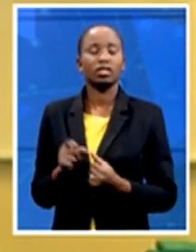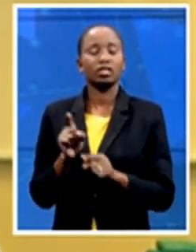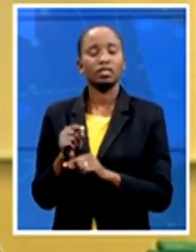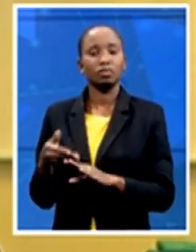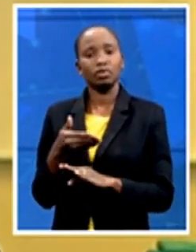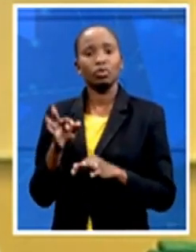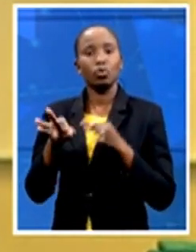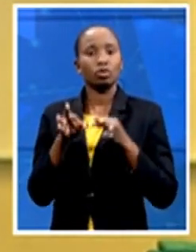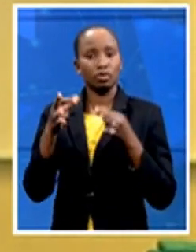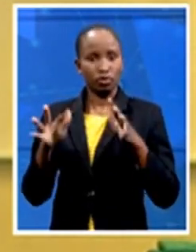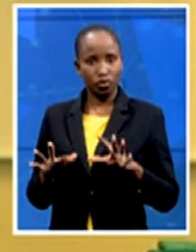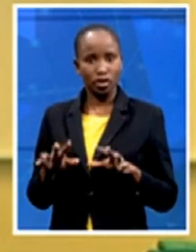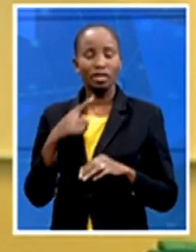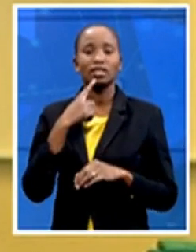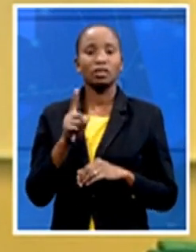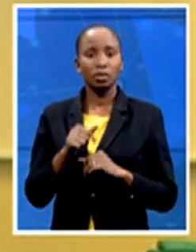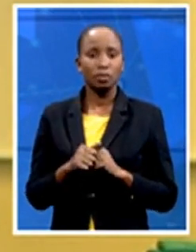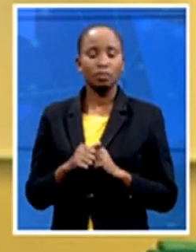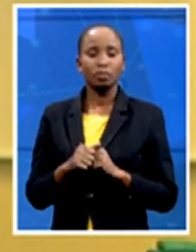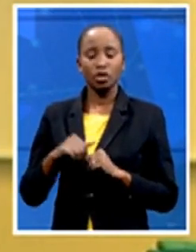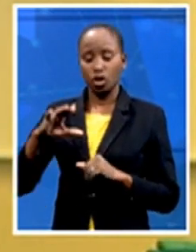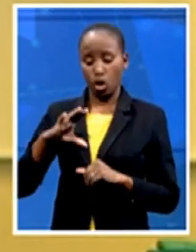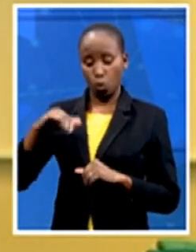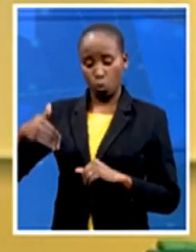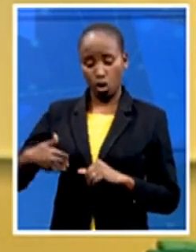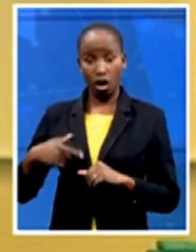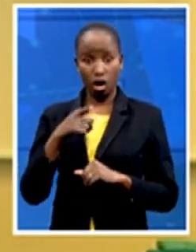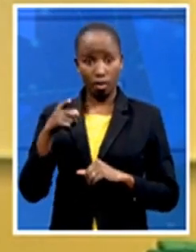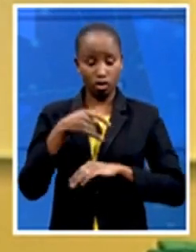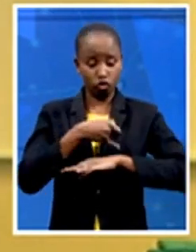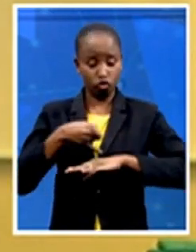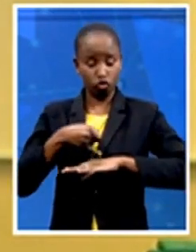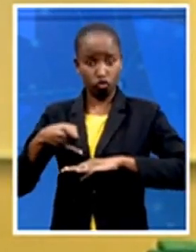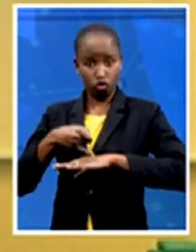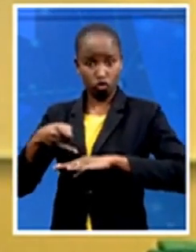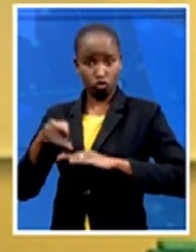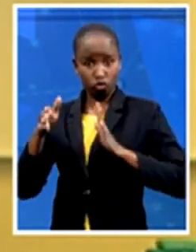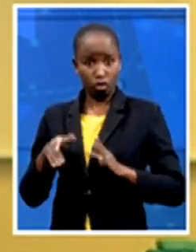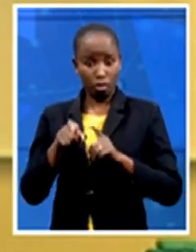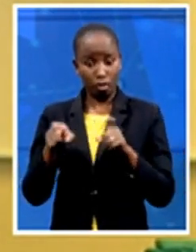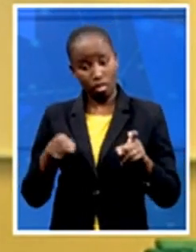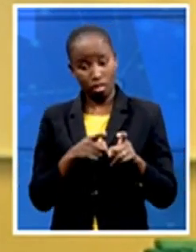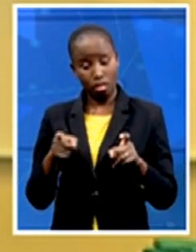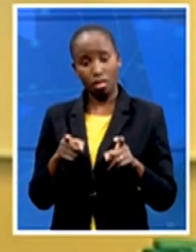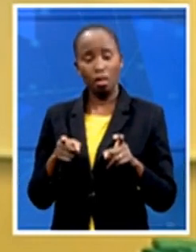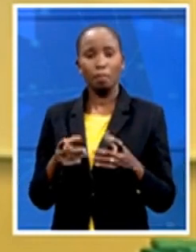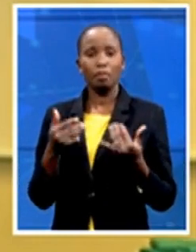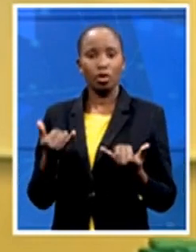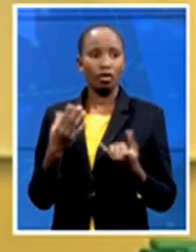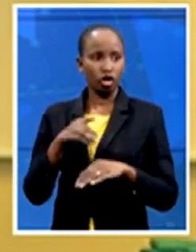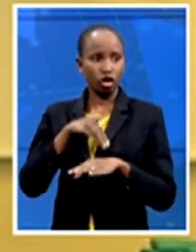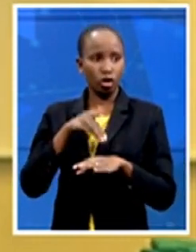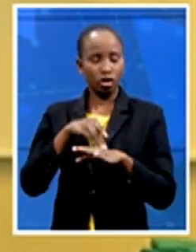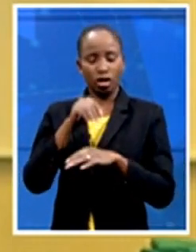our female surgeons, this time around with this particular case, it's Dr. Batka, who is our pediatric